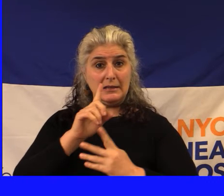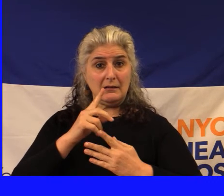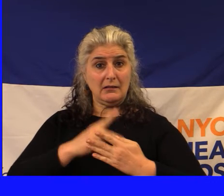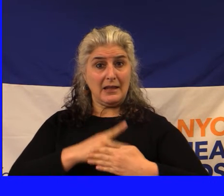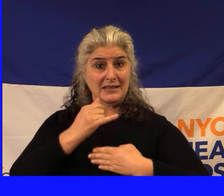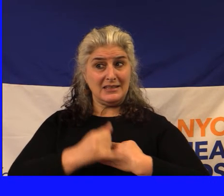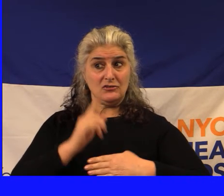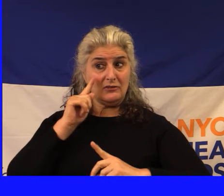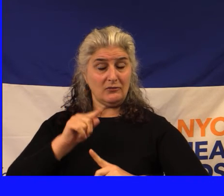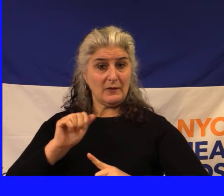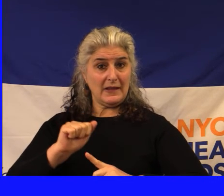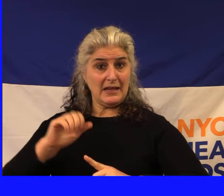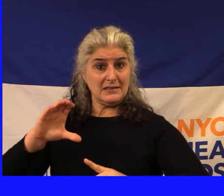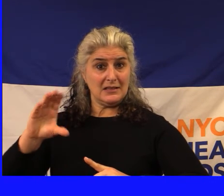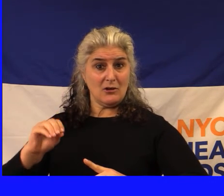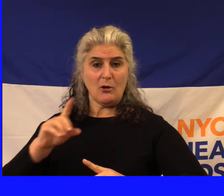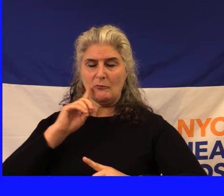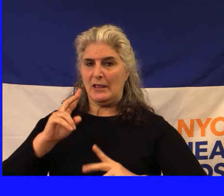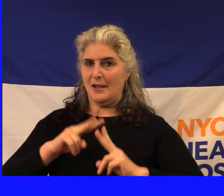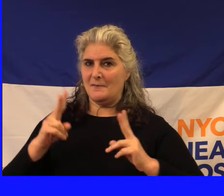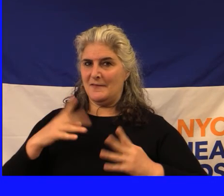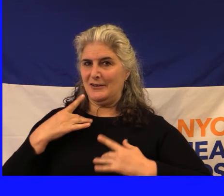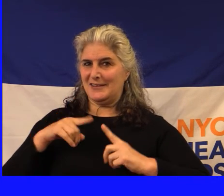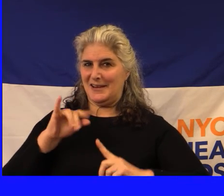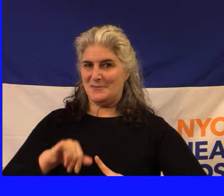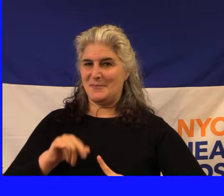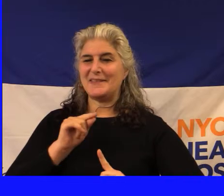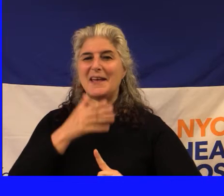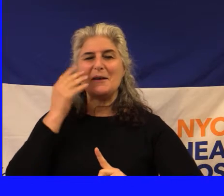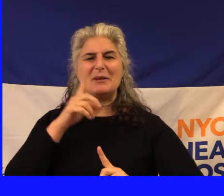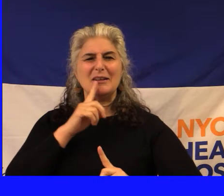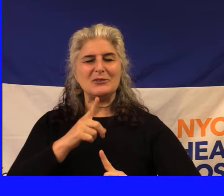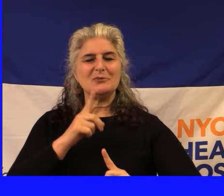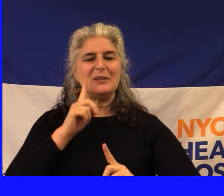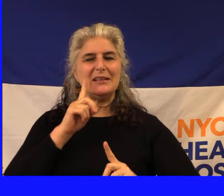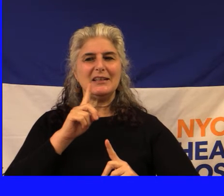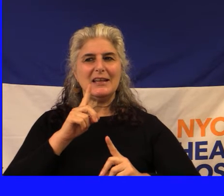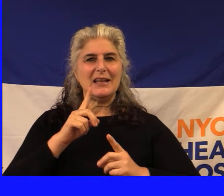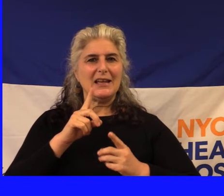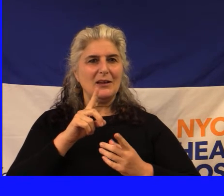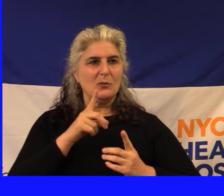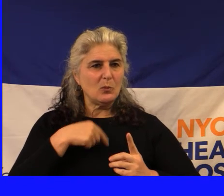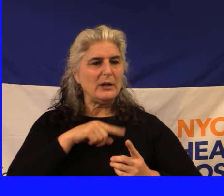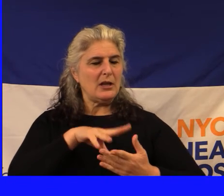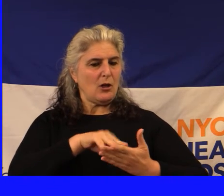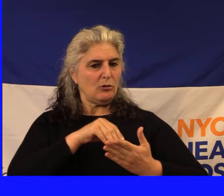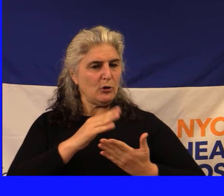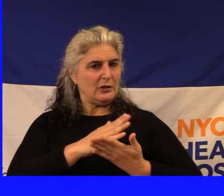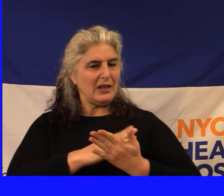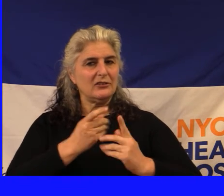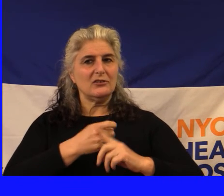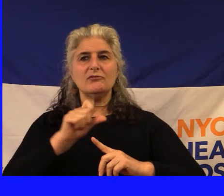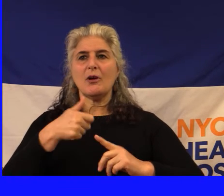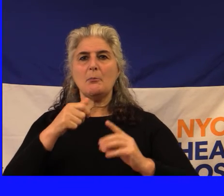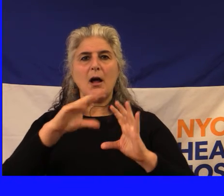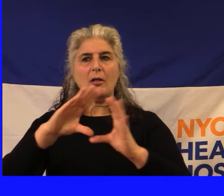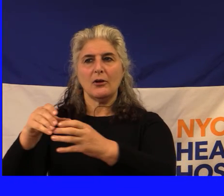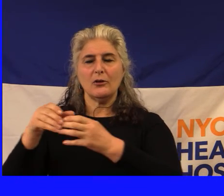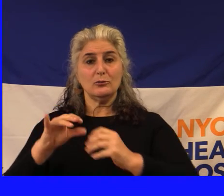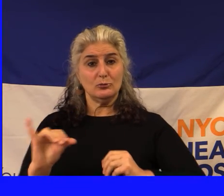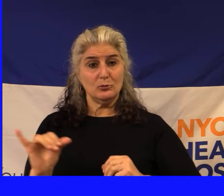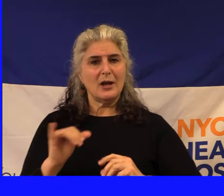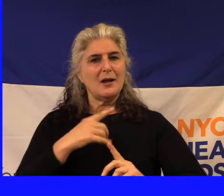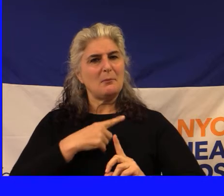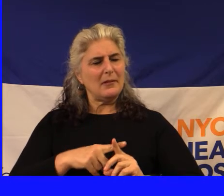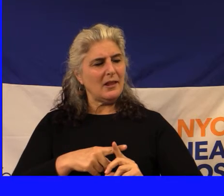I'm particularly excited about and pleased with, because it learns lessons from those other venues, and